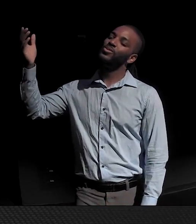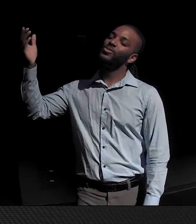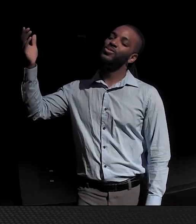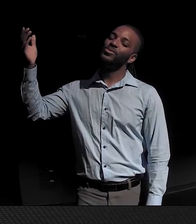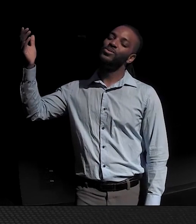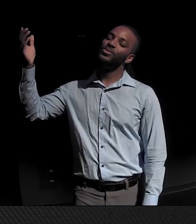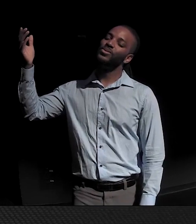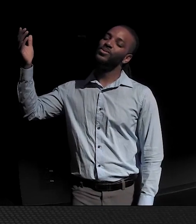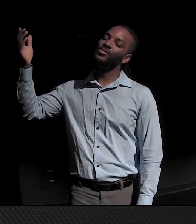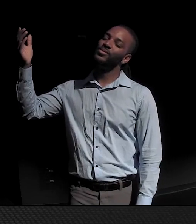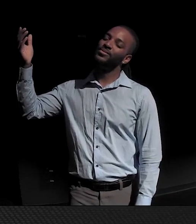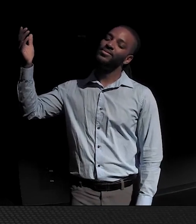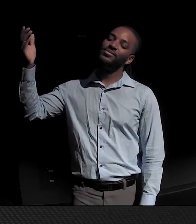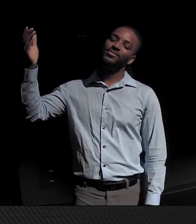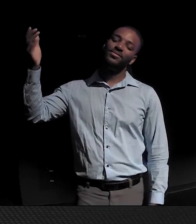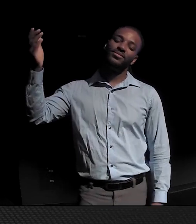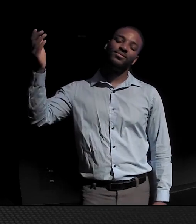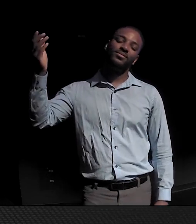need you.